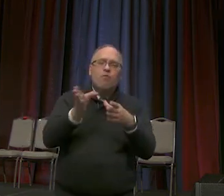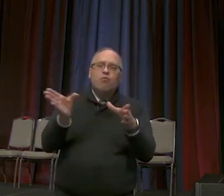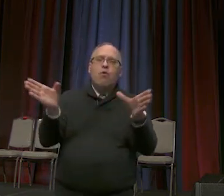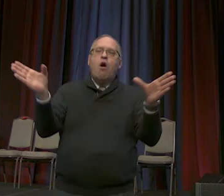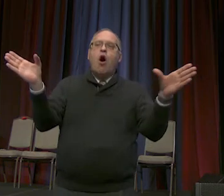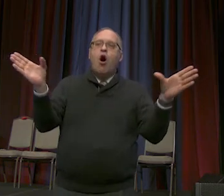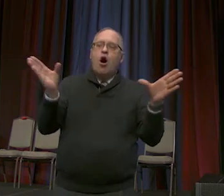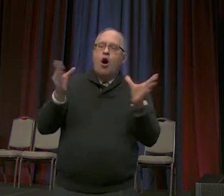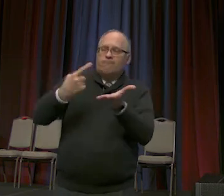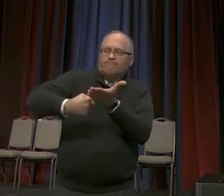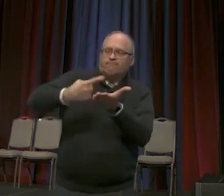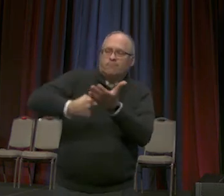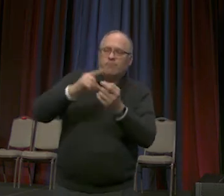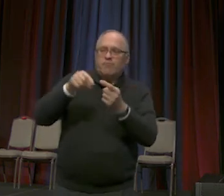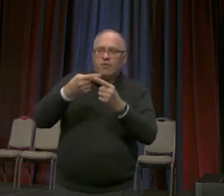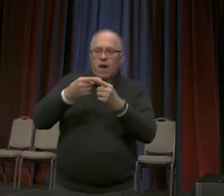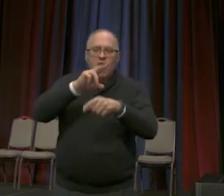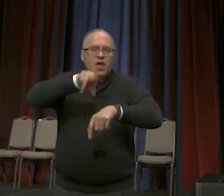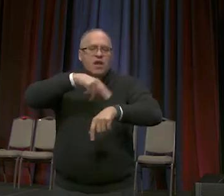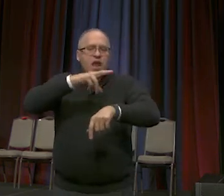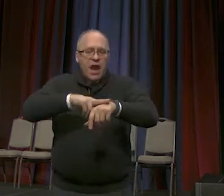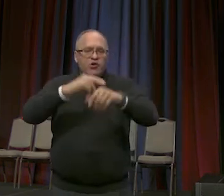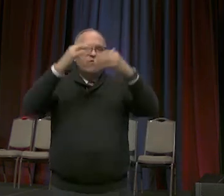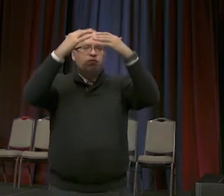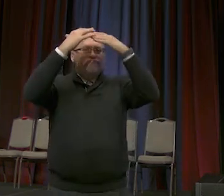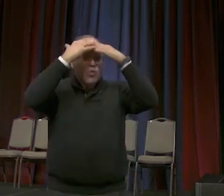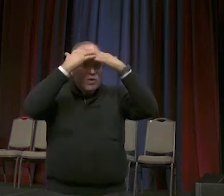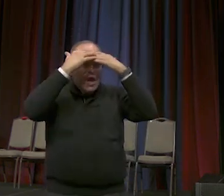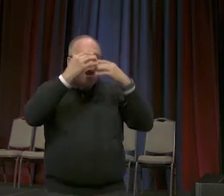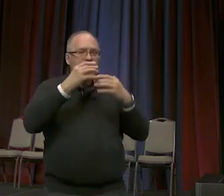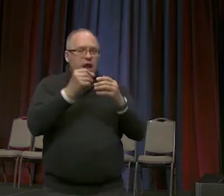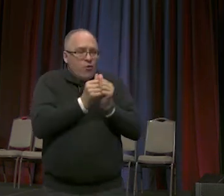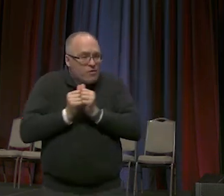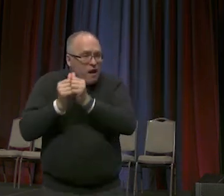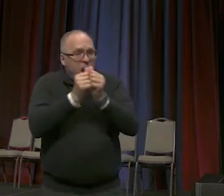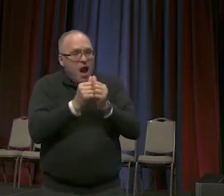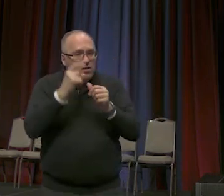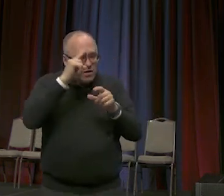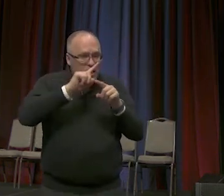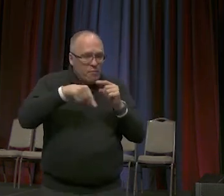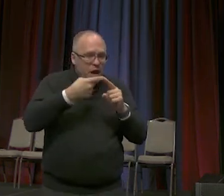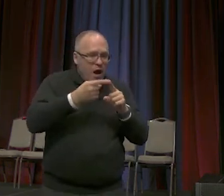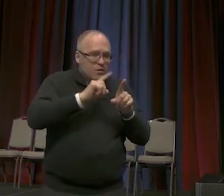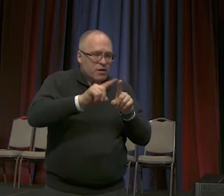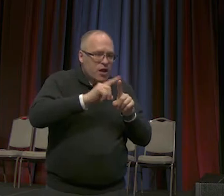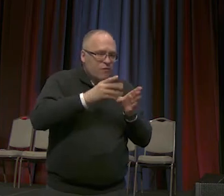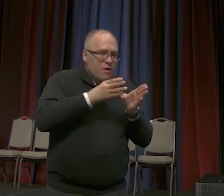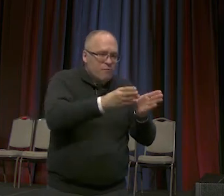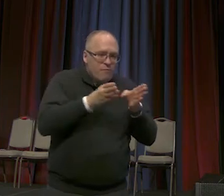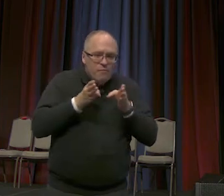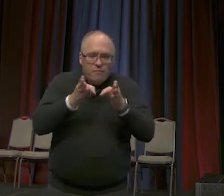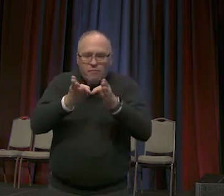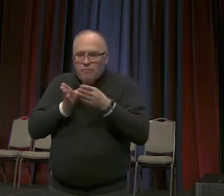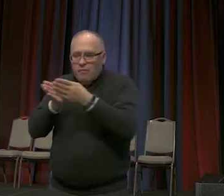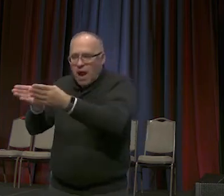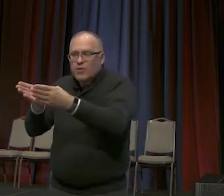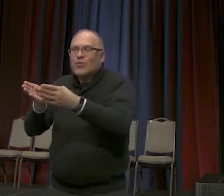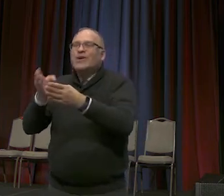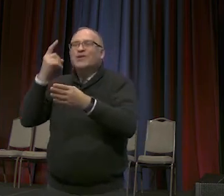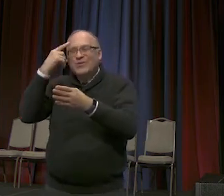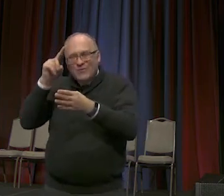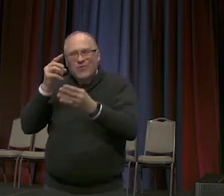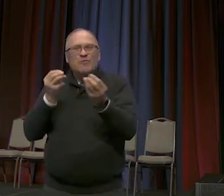nature of ordination and together to develop pathways for ordering ministry that are reflective of this